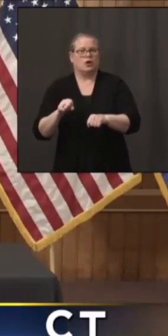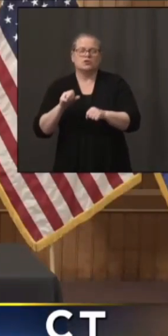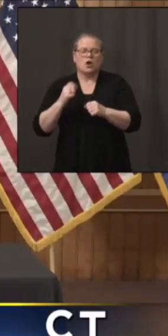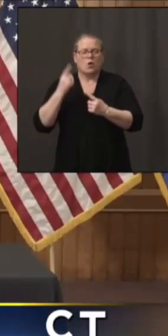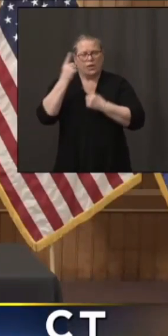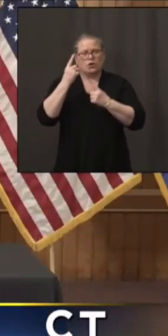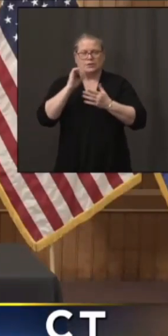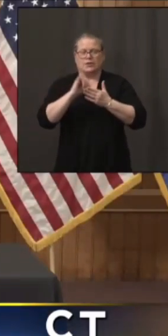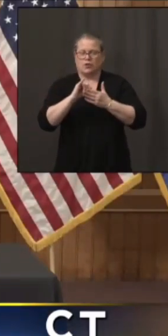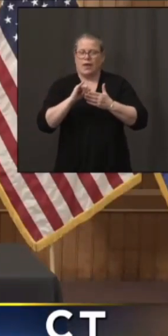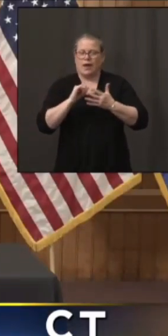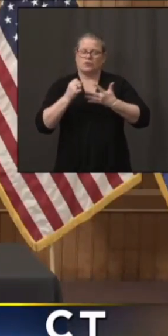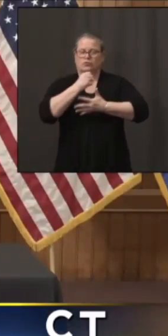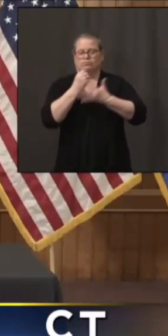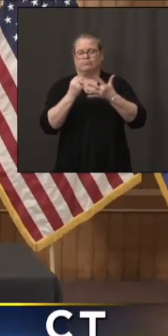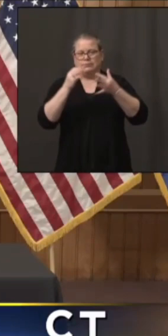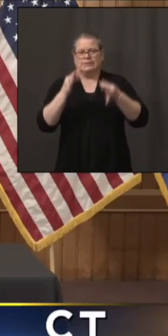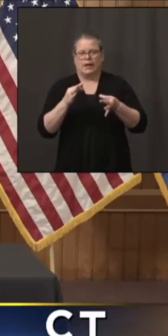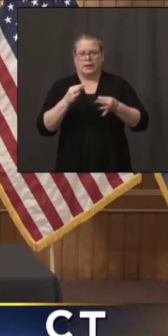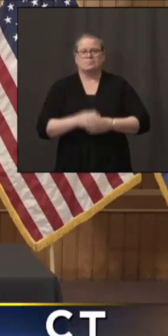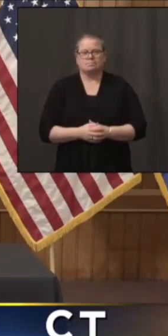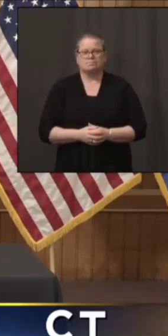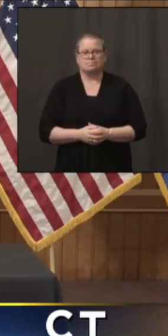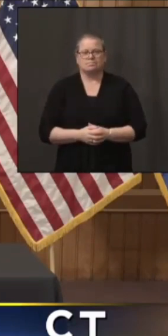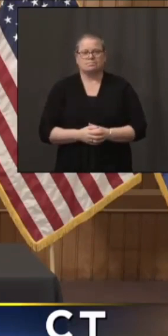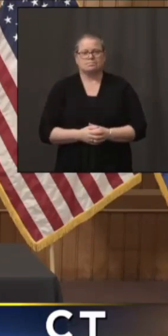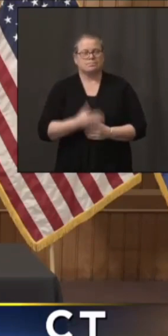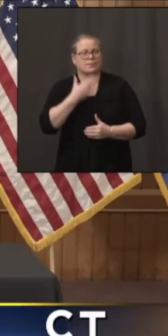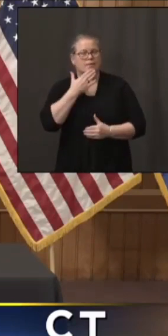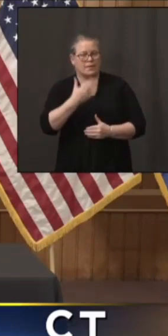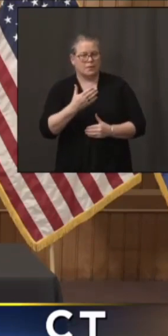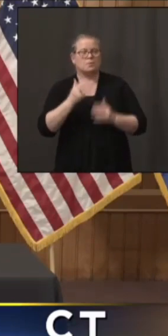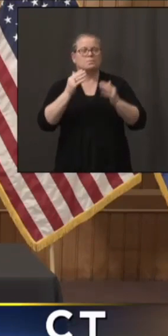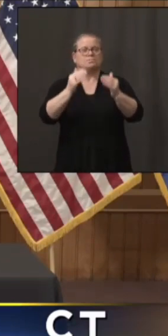The Waterbury Republican American.